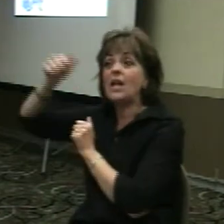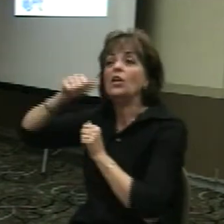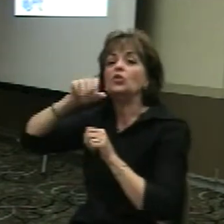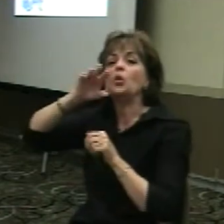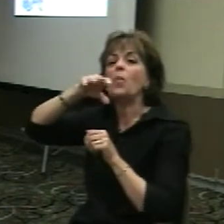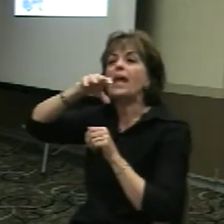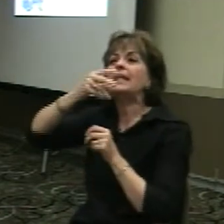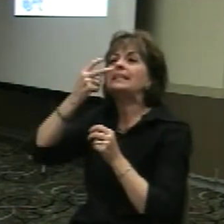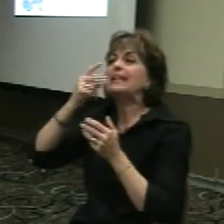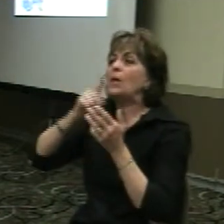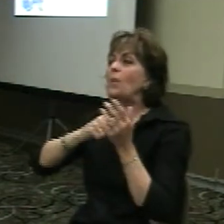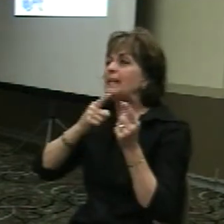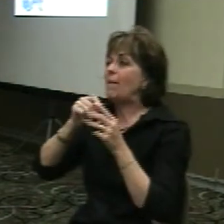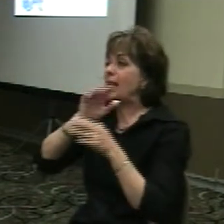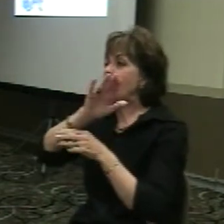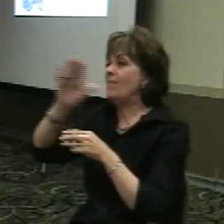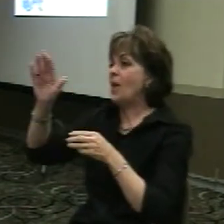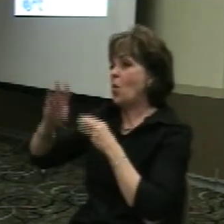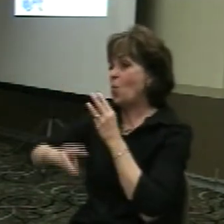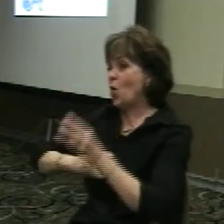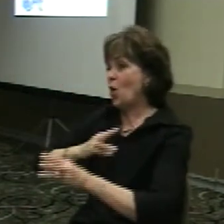could see what was going on in these kids' worlds,